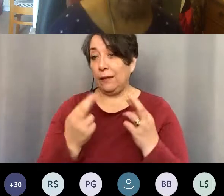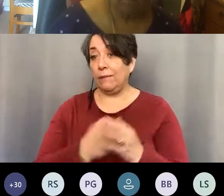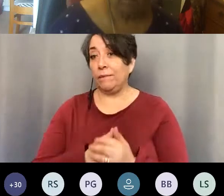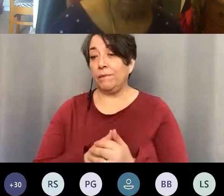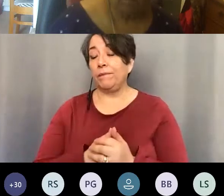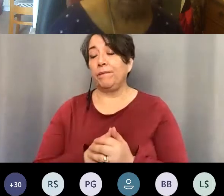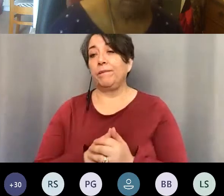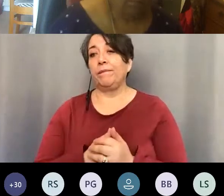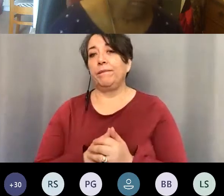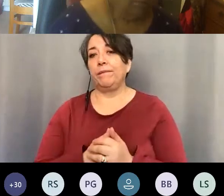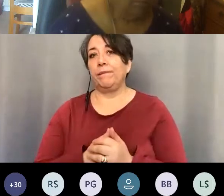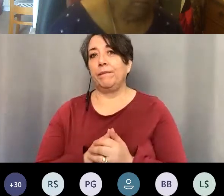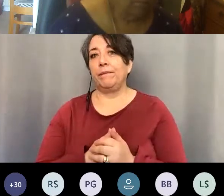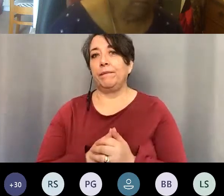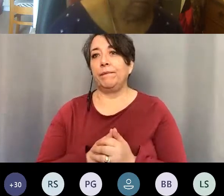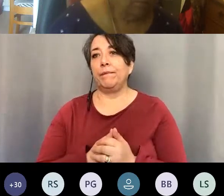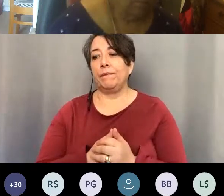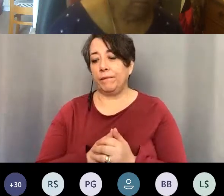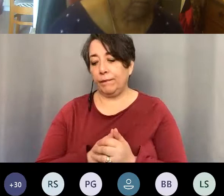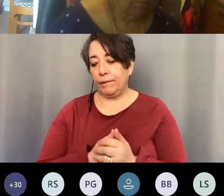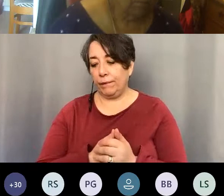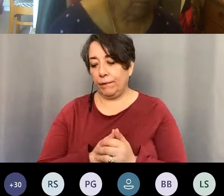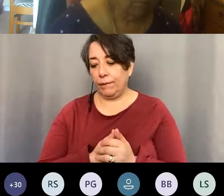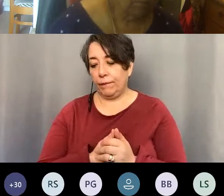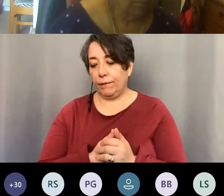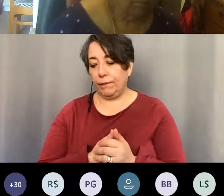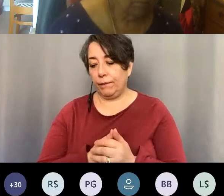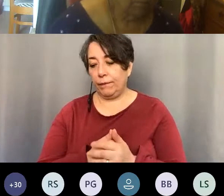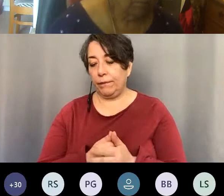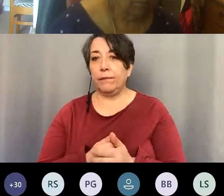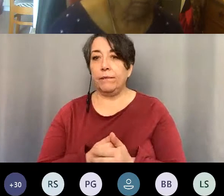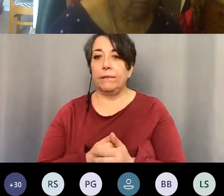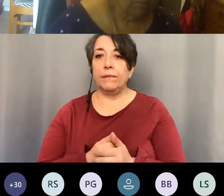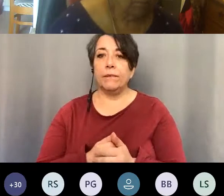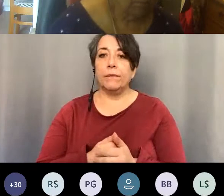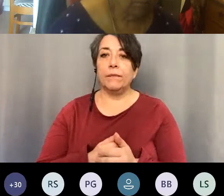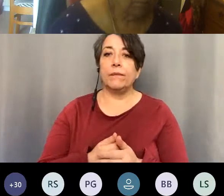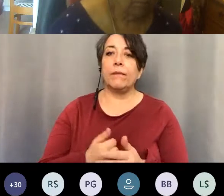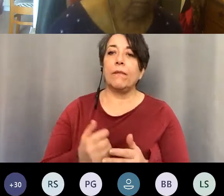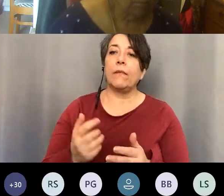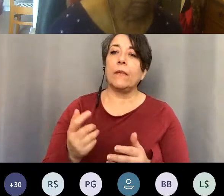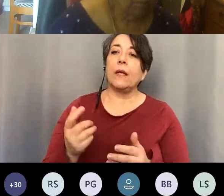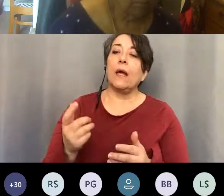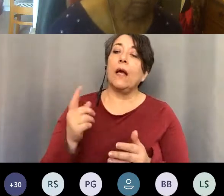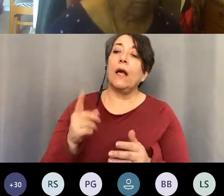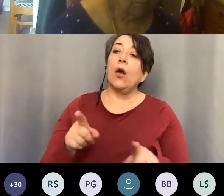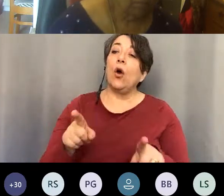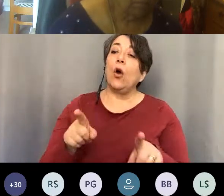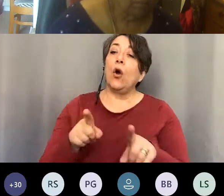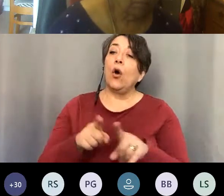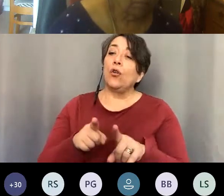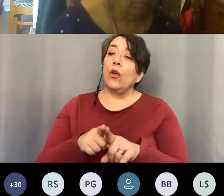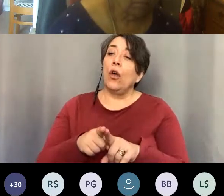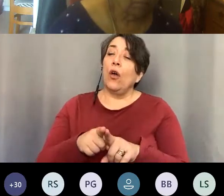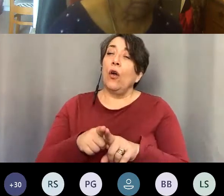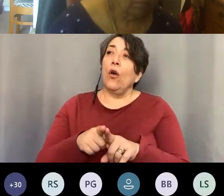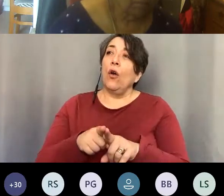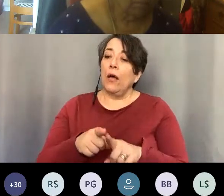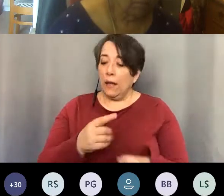data. Just to say that along with people with auditory impairment, there's also been a question